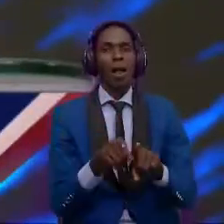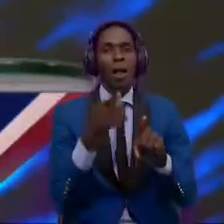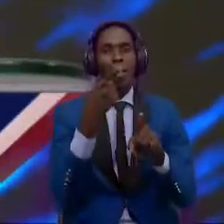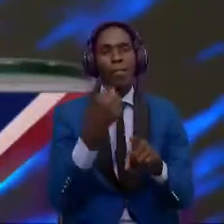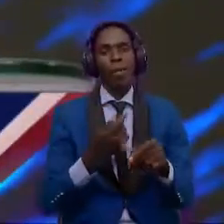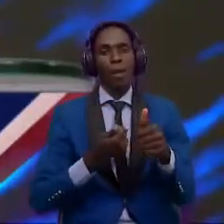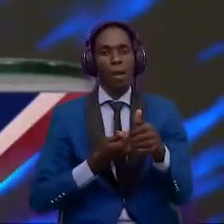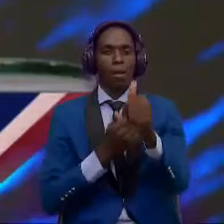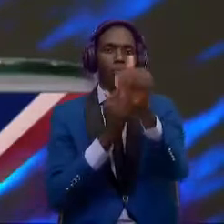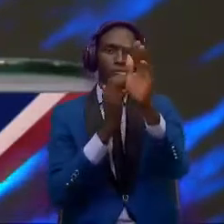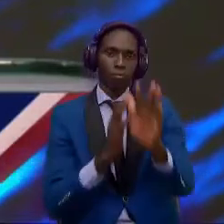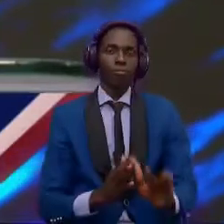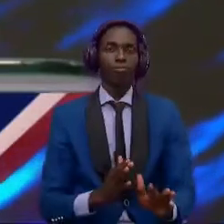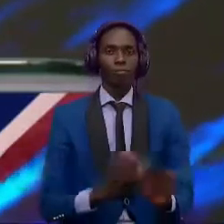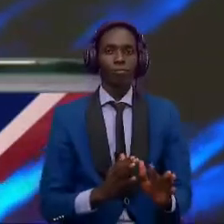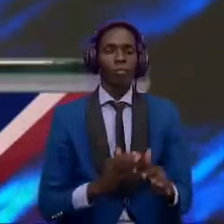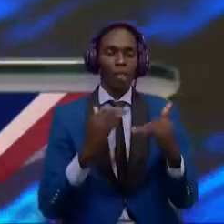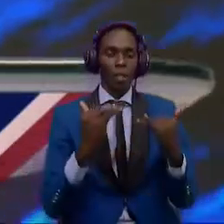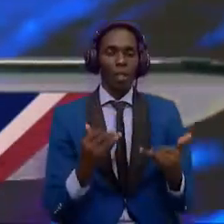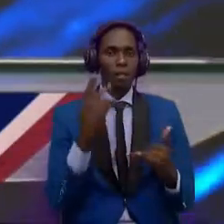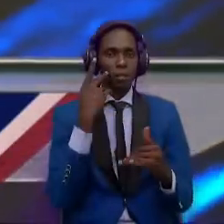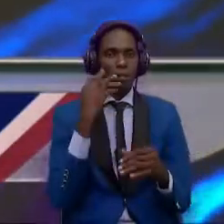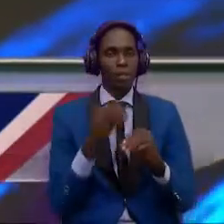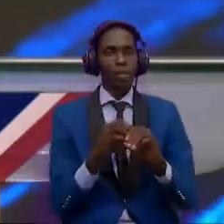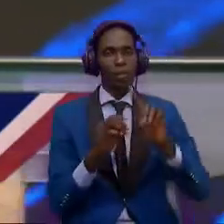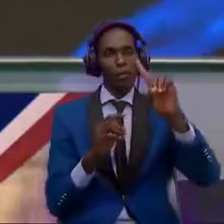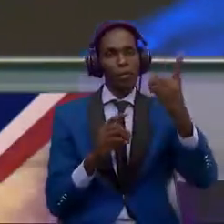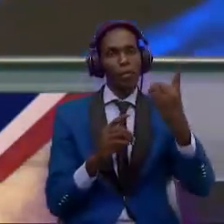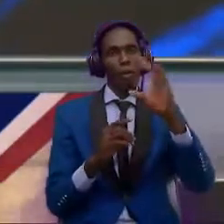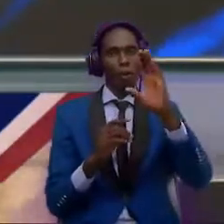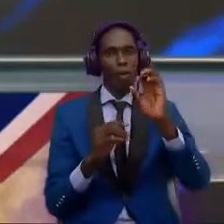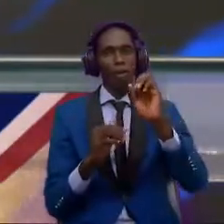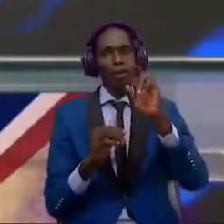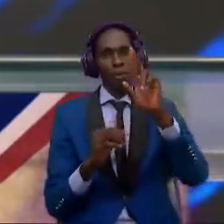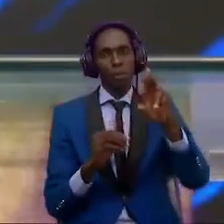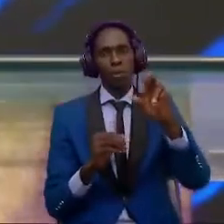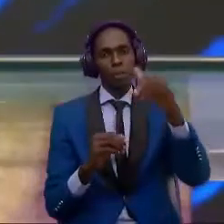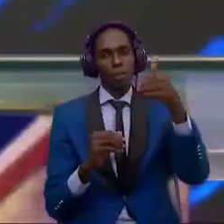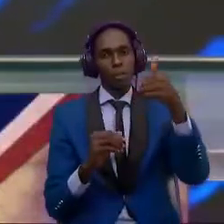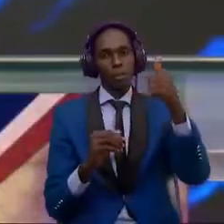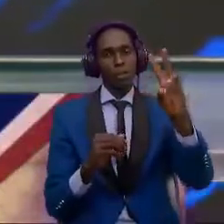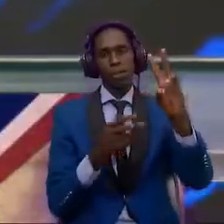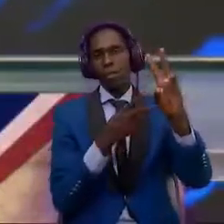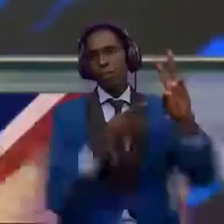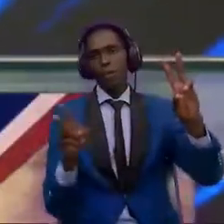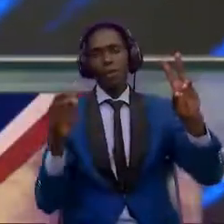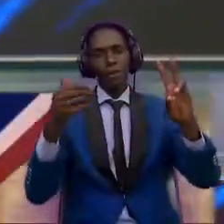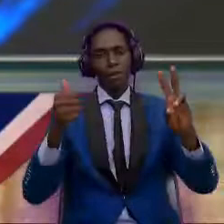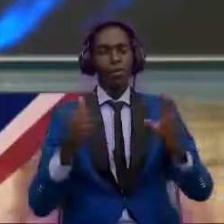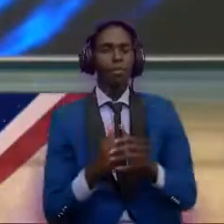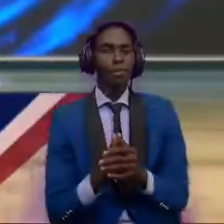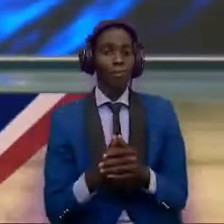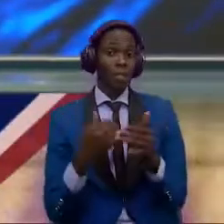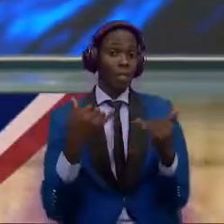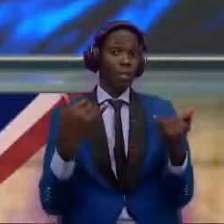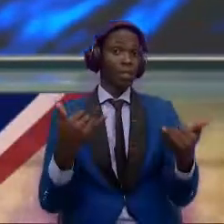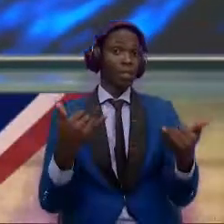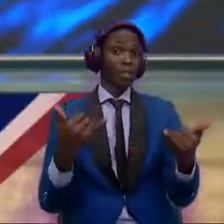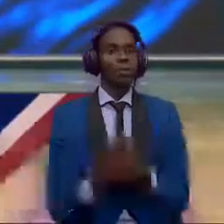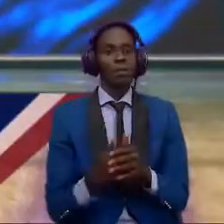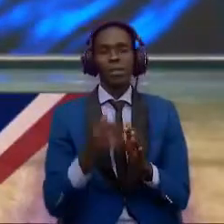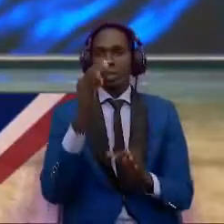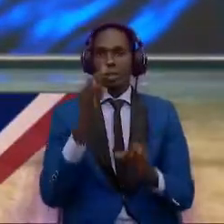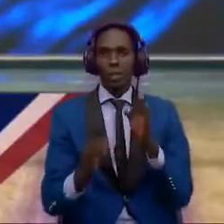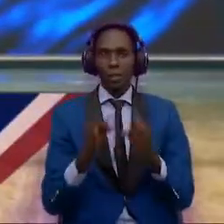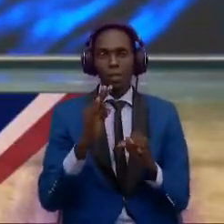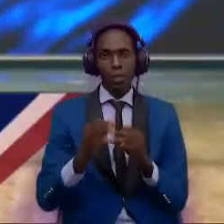we're looking at 1 Corinthians chapter 16. Look at verse 10 now. If Timothy come,